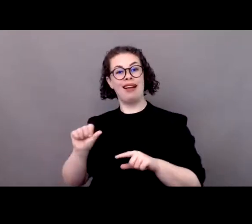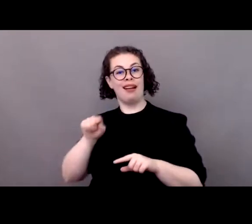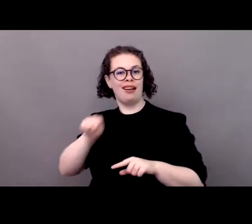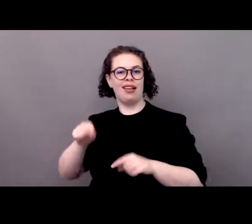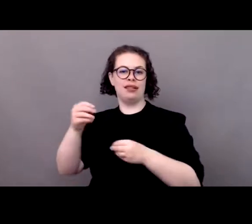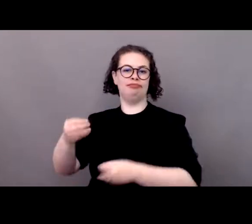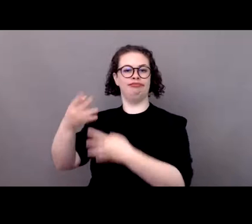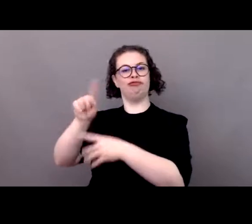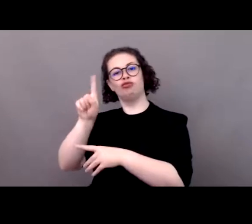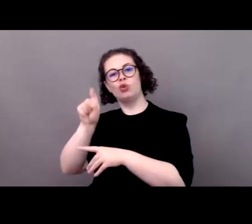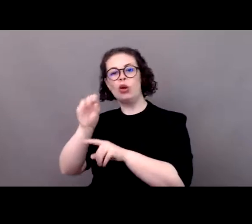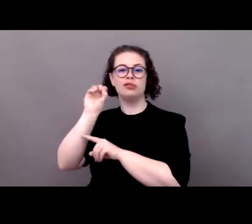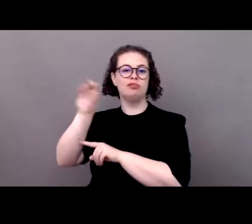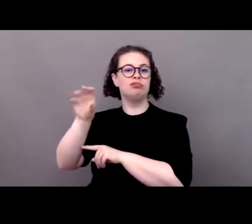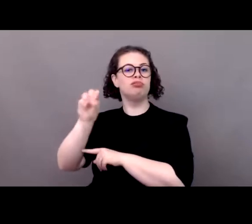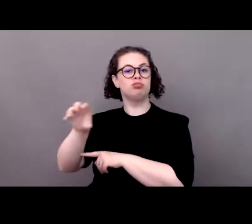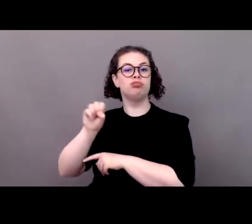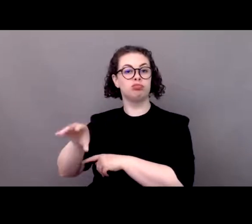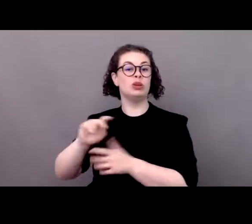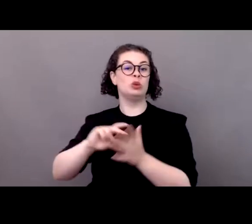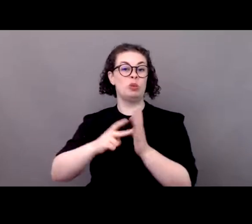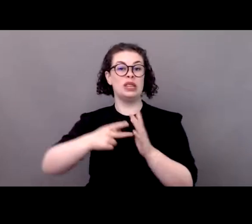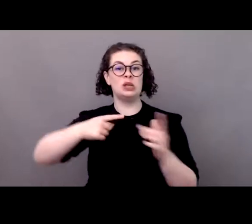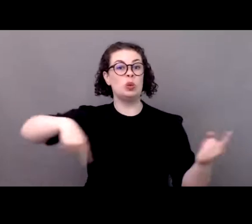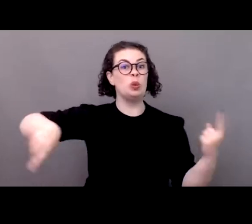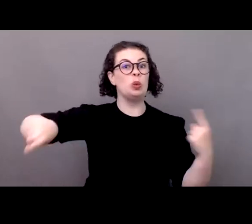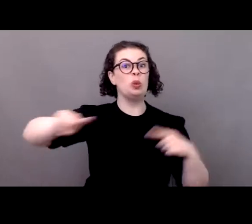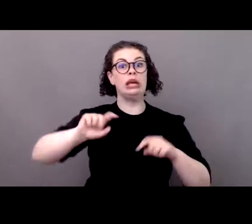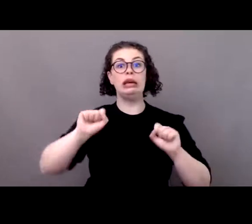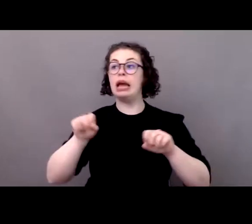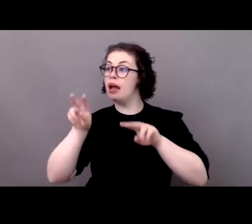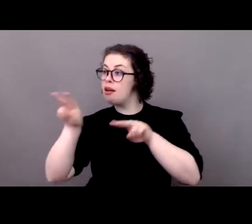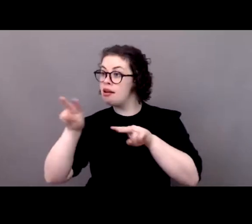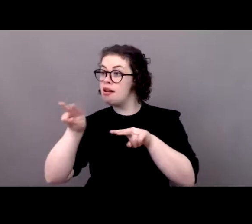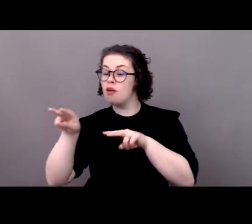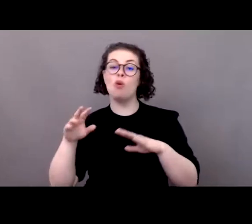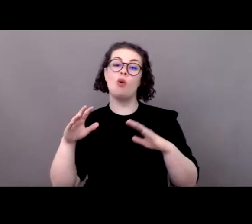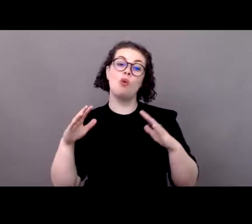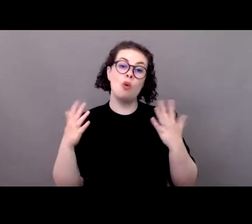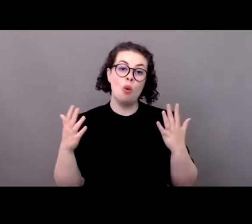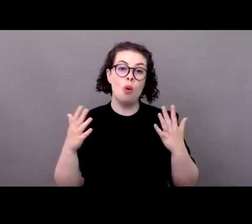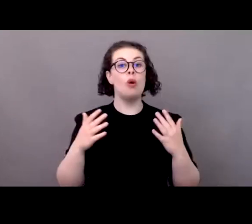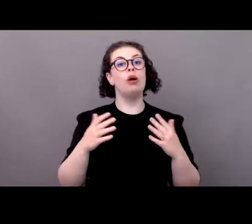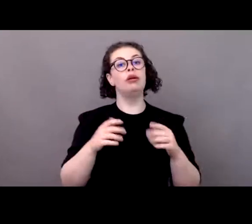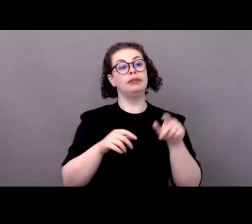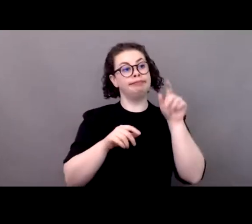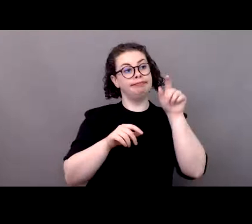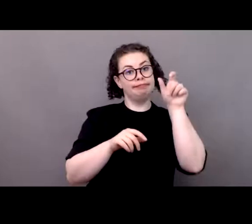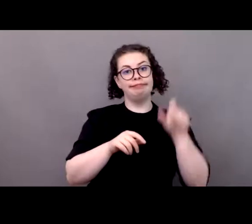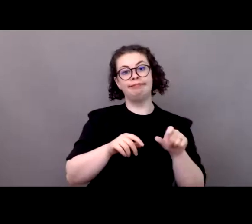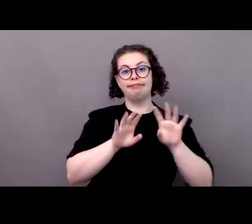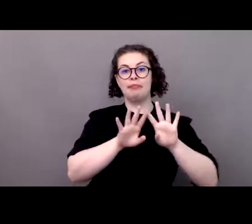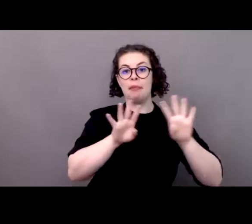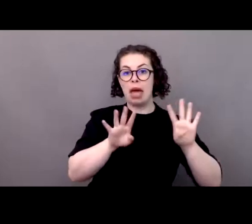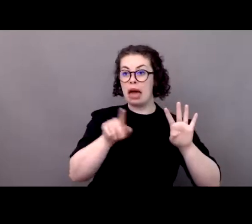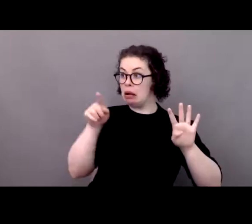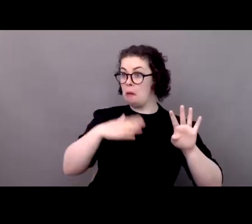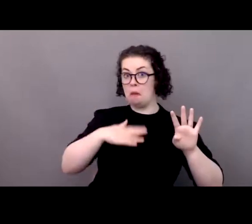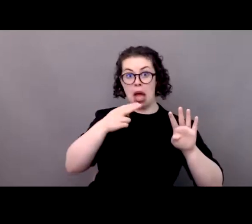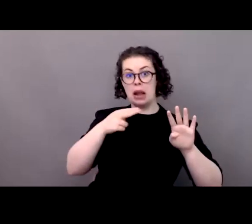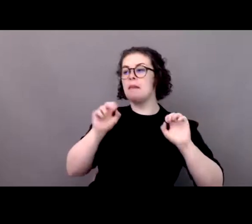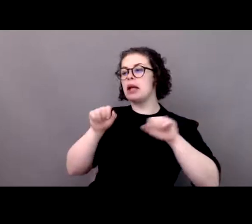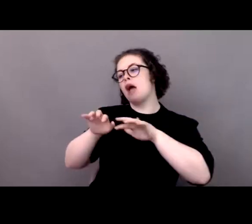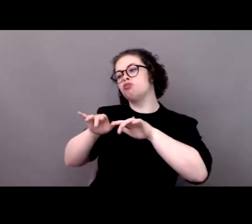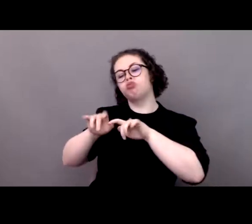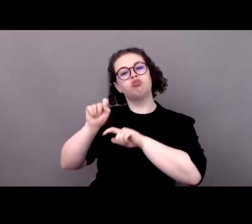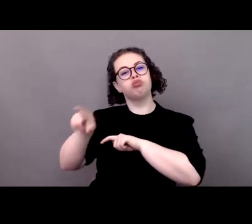we can answer it at the end of the roundtable, or the panelists, they can answer to you directly. If you